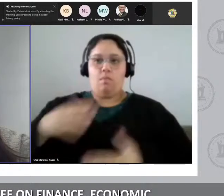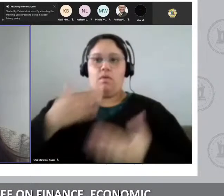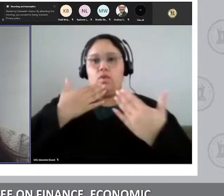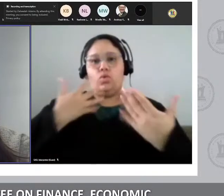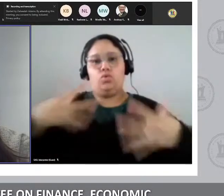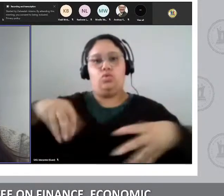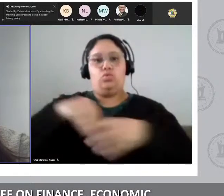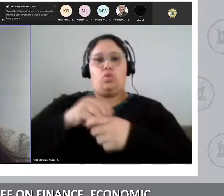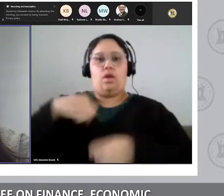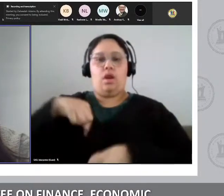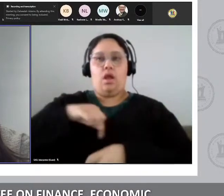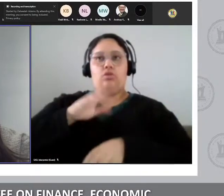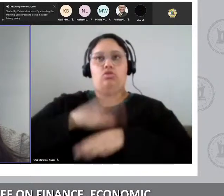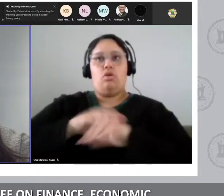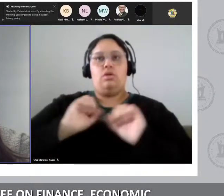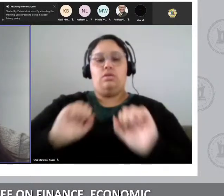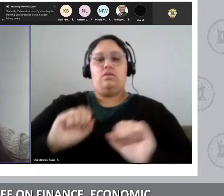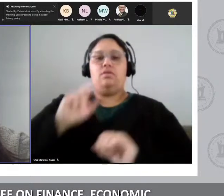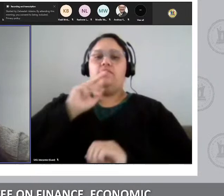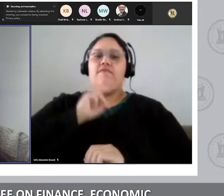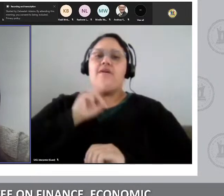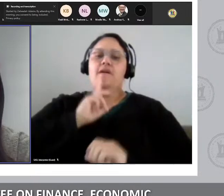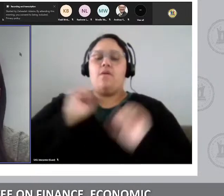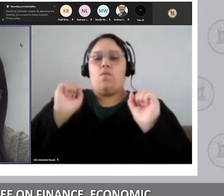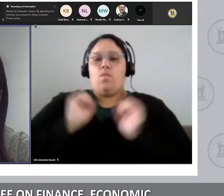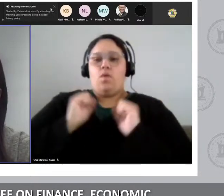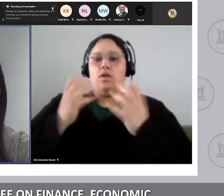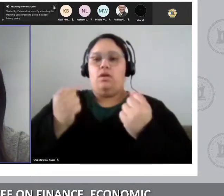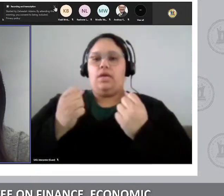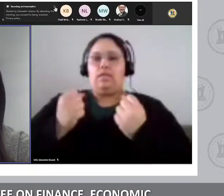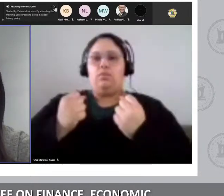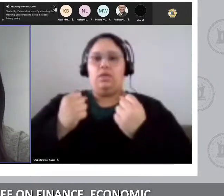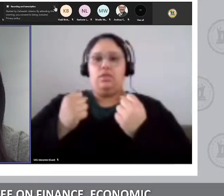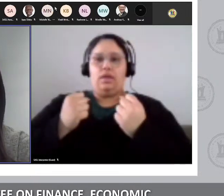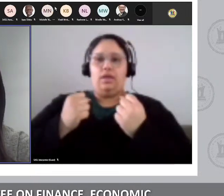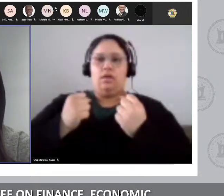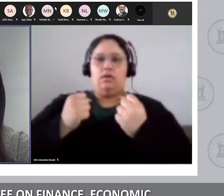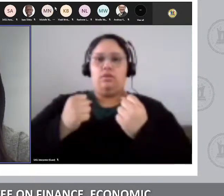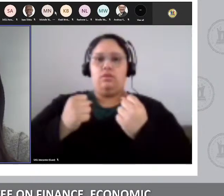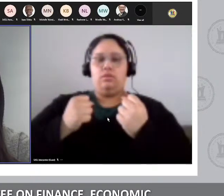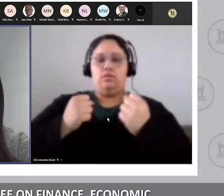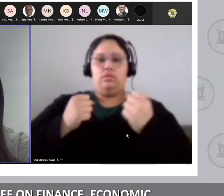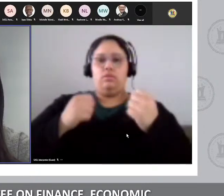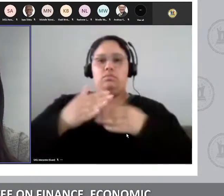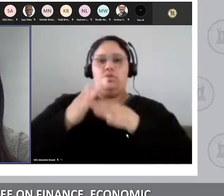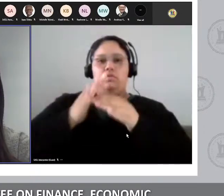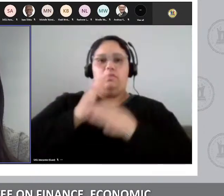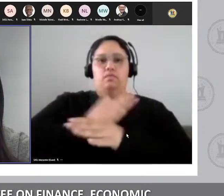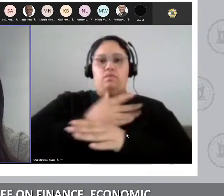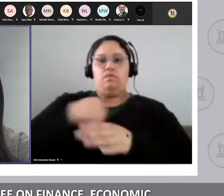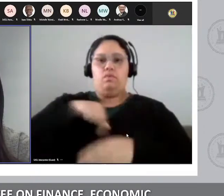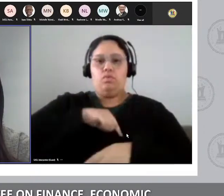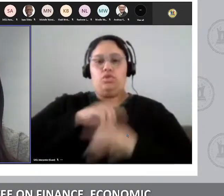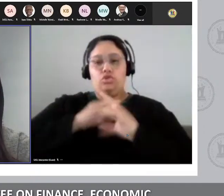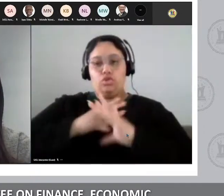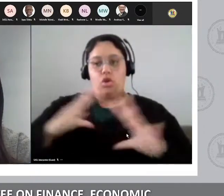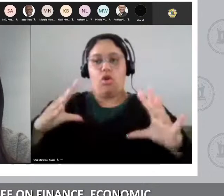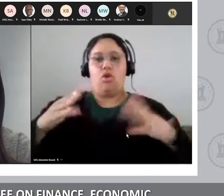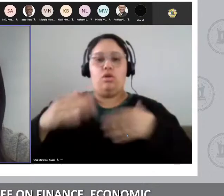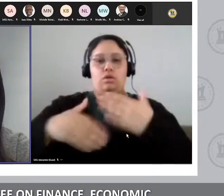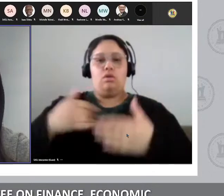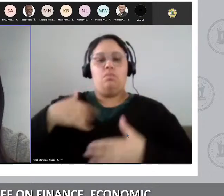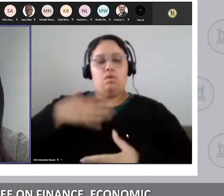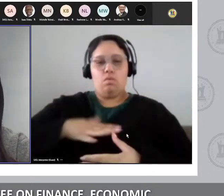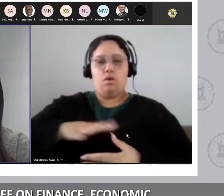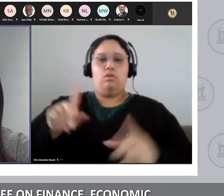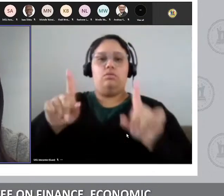you for joining us on this Friday Wait Cold day. So before we kick off, I would